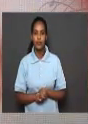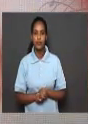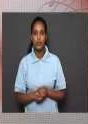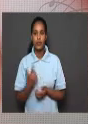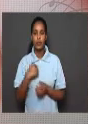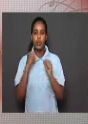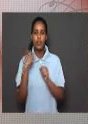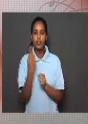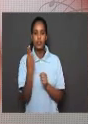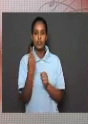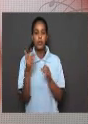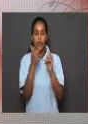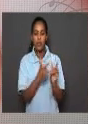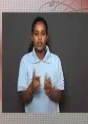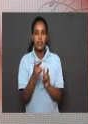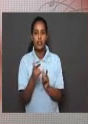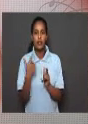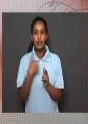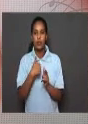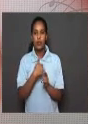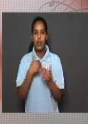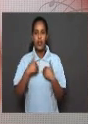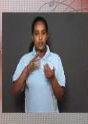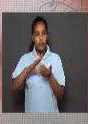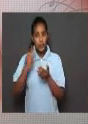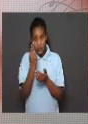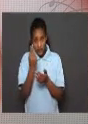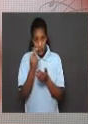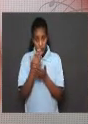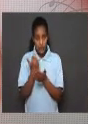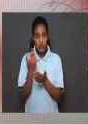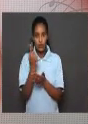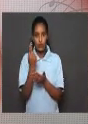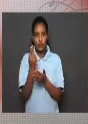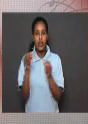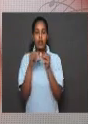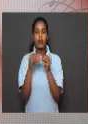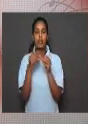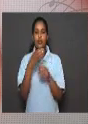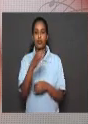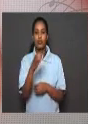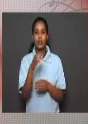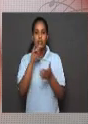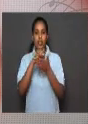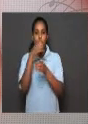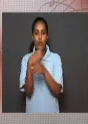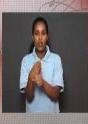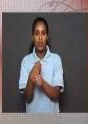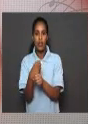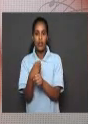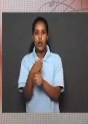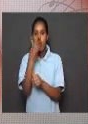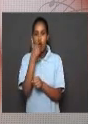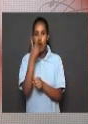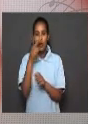We can use the method that we have previously used to calculate a solution that contains